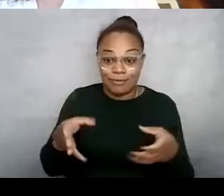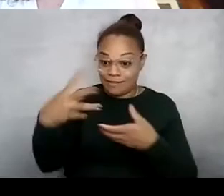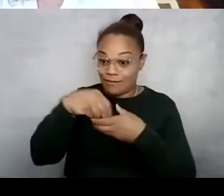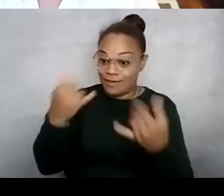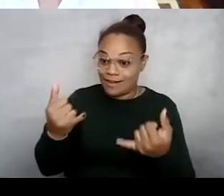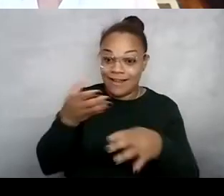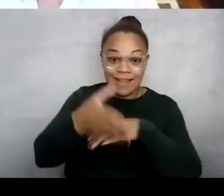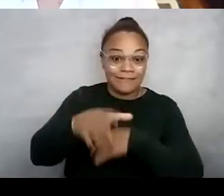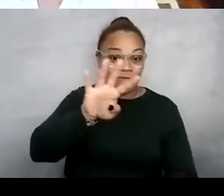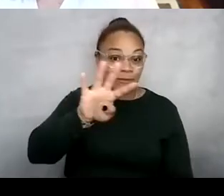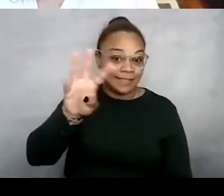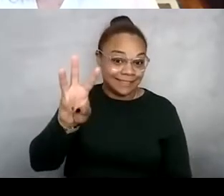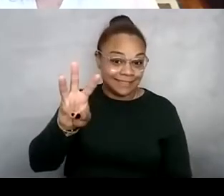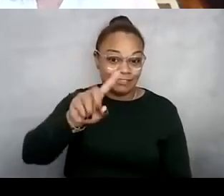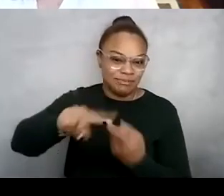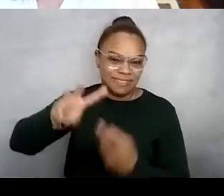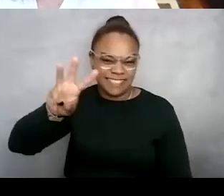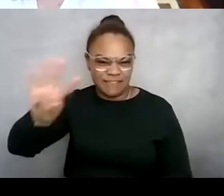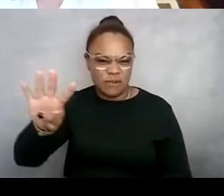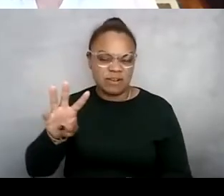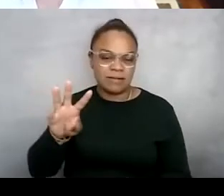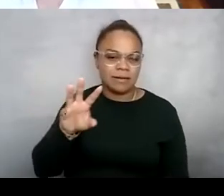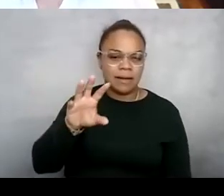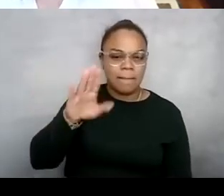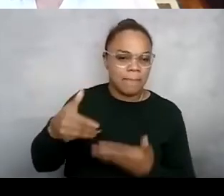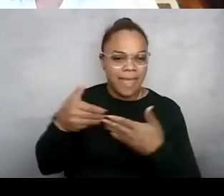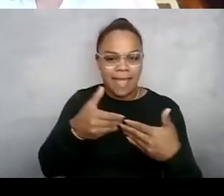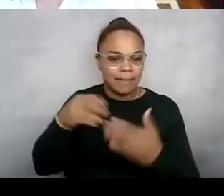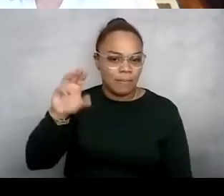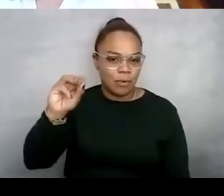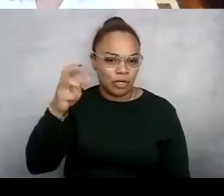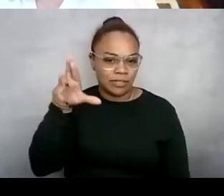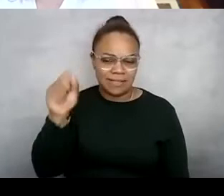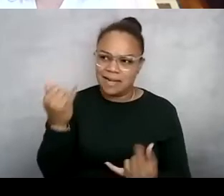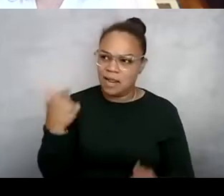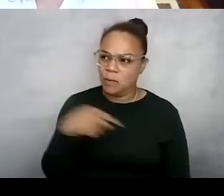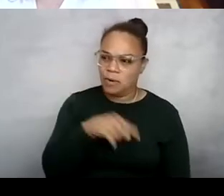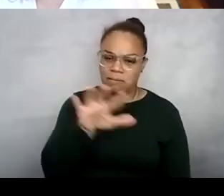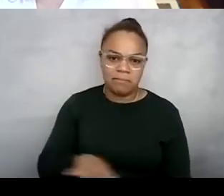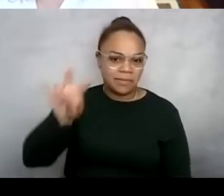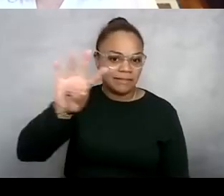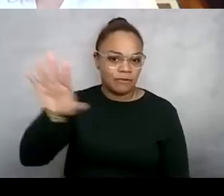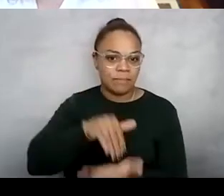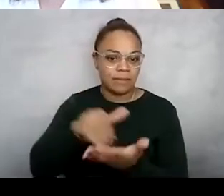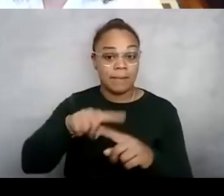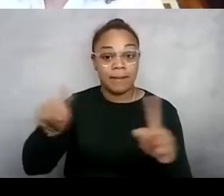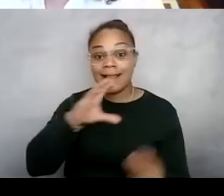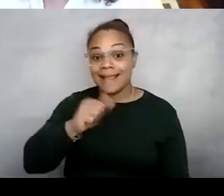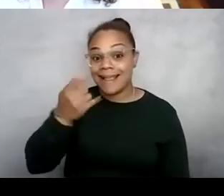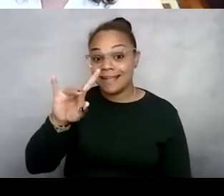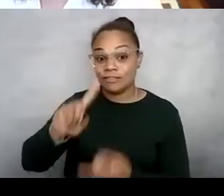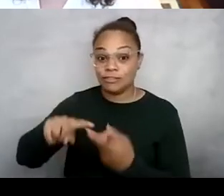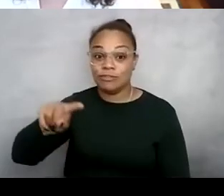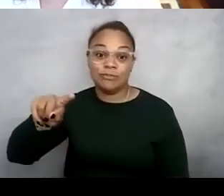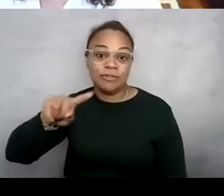War II baby boomers, that's us, we're about 74 million. But it's those 18 to 35-year-olds that are going to outnumber us